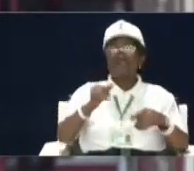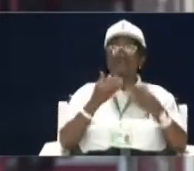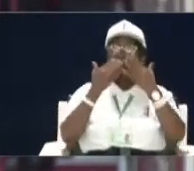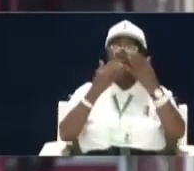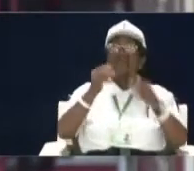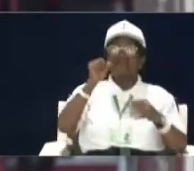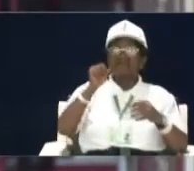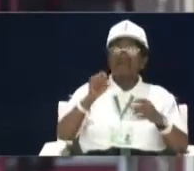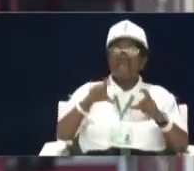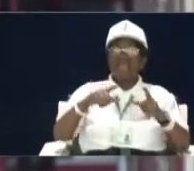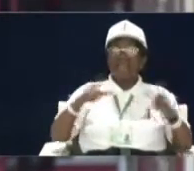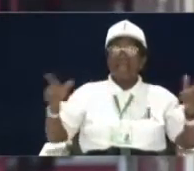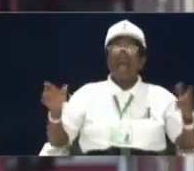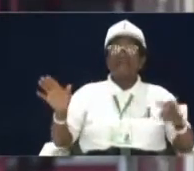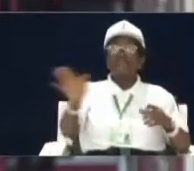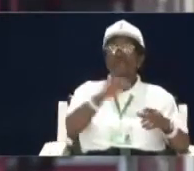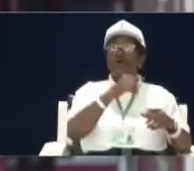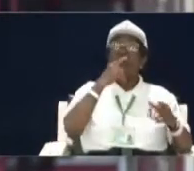Enlarge your praise.